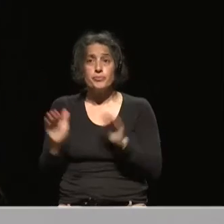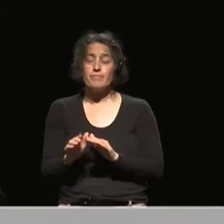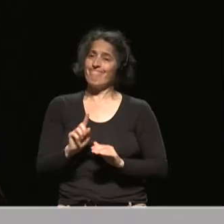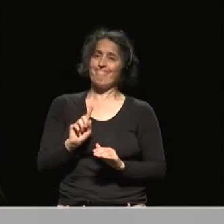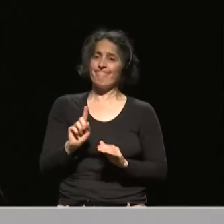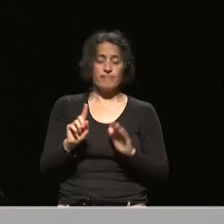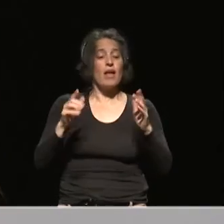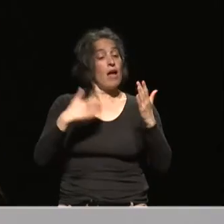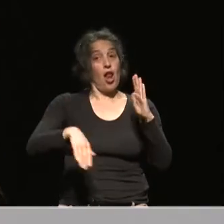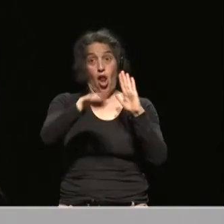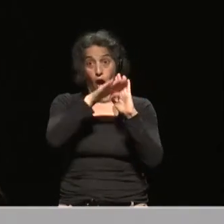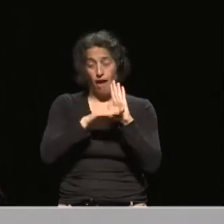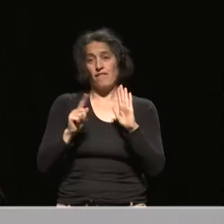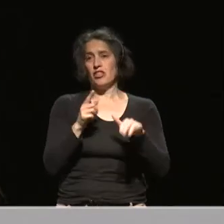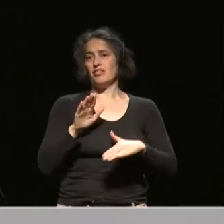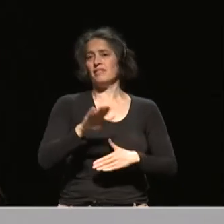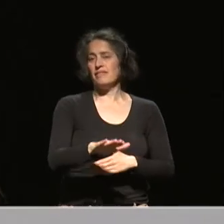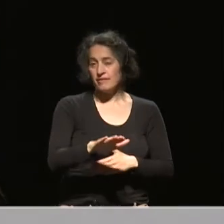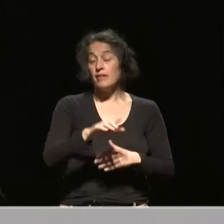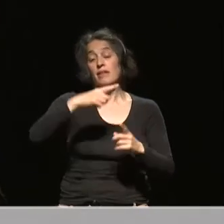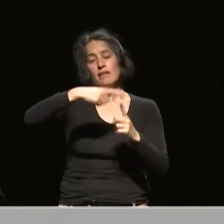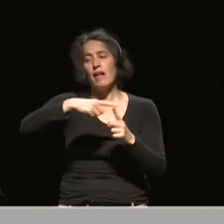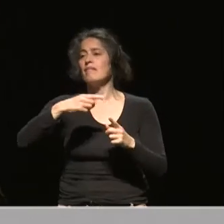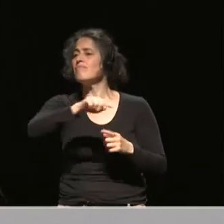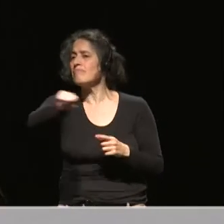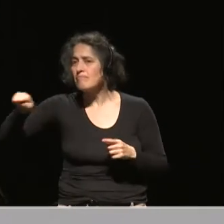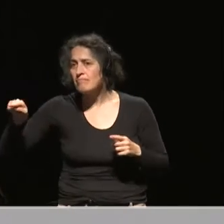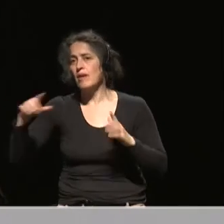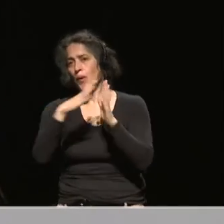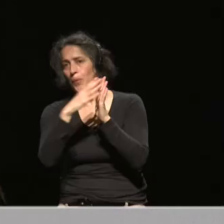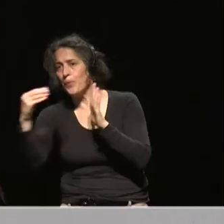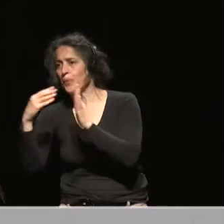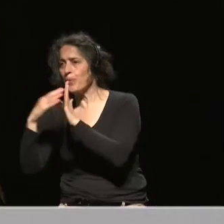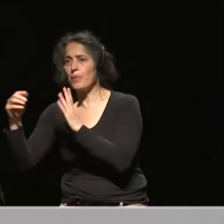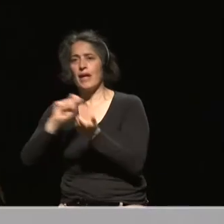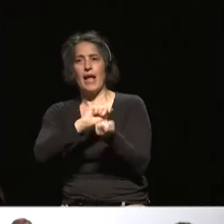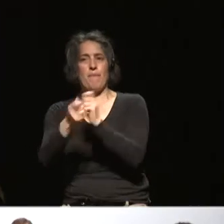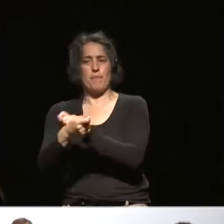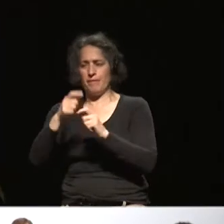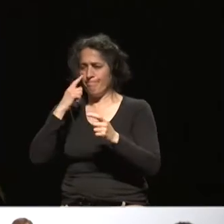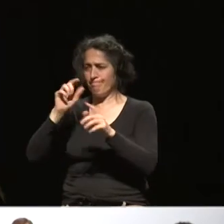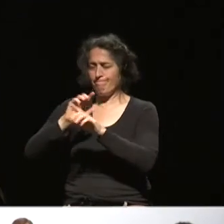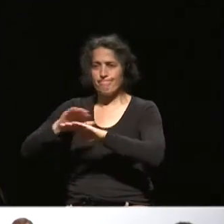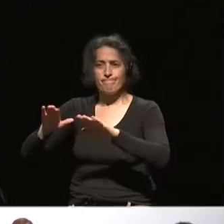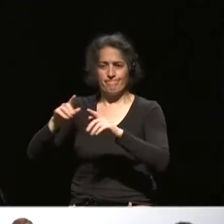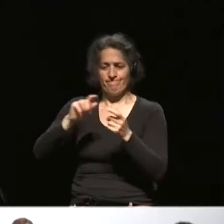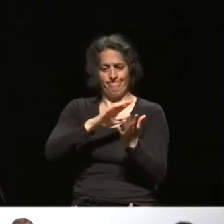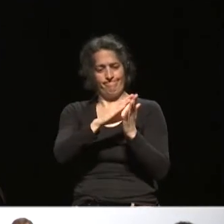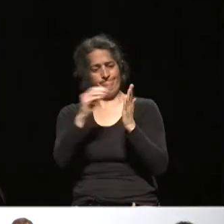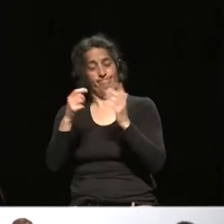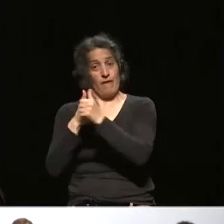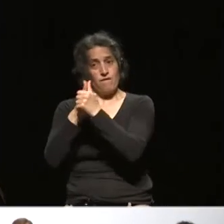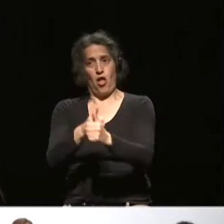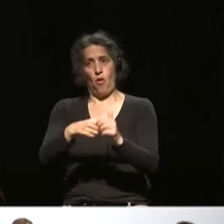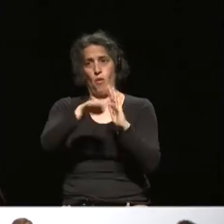young people have to do something on it. You know, in Italy, for example, we have a huge problem with not only